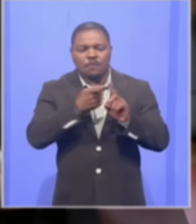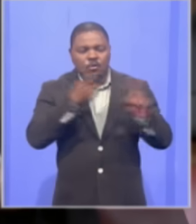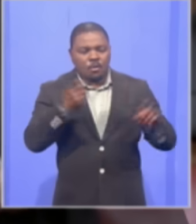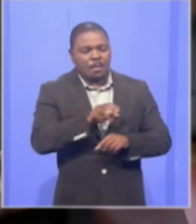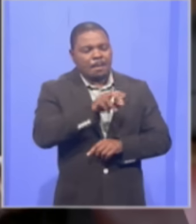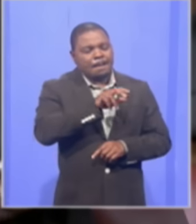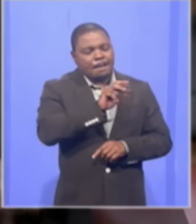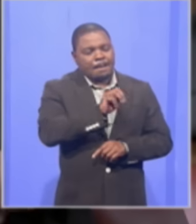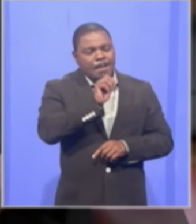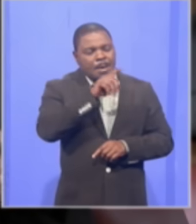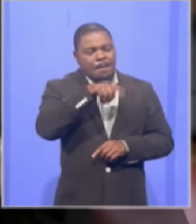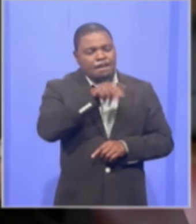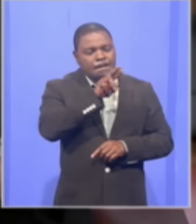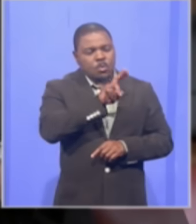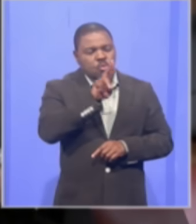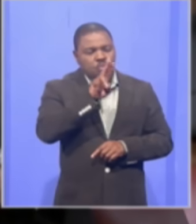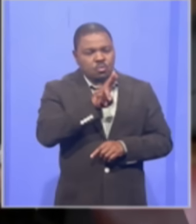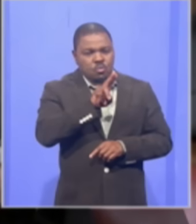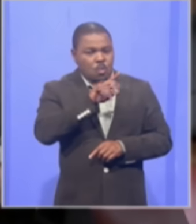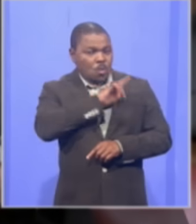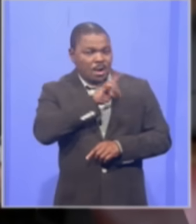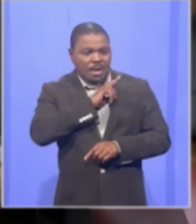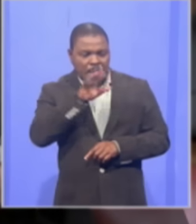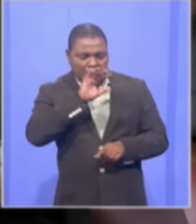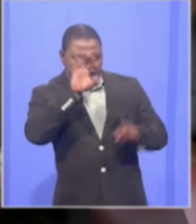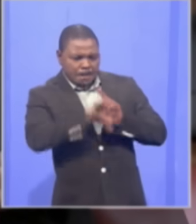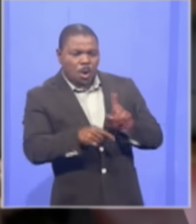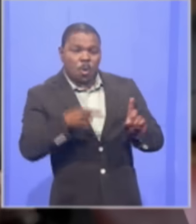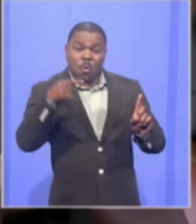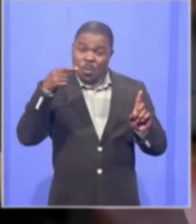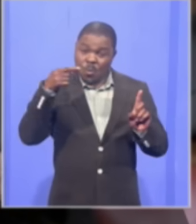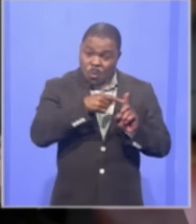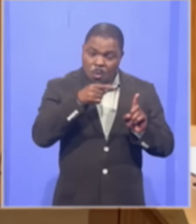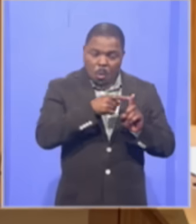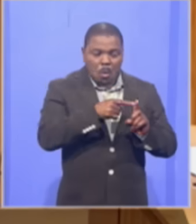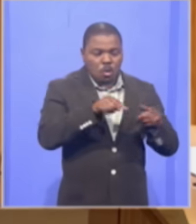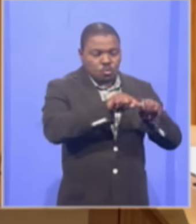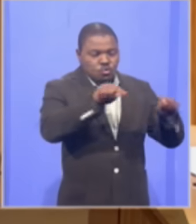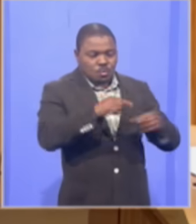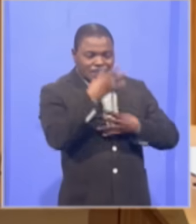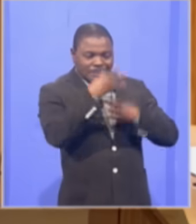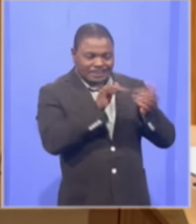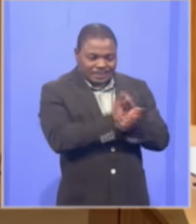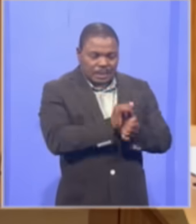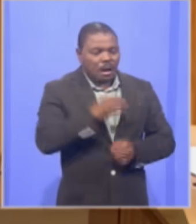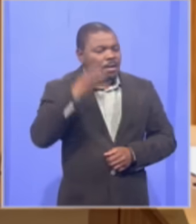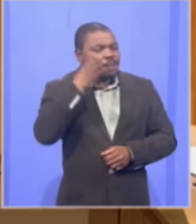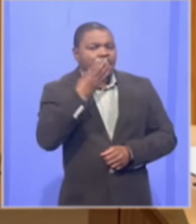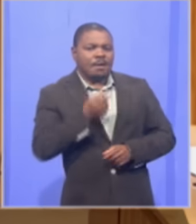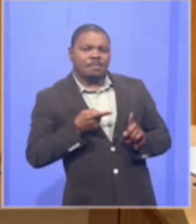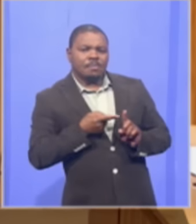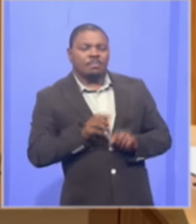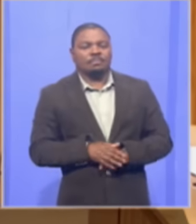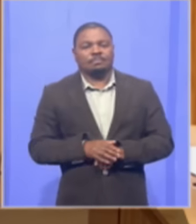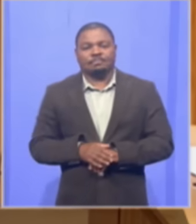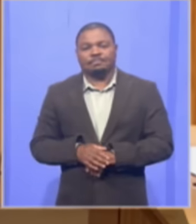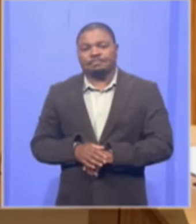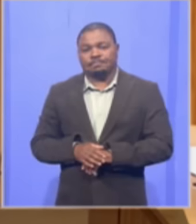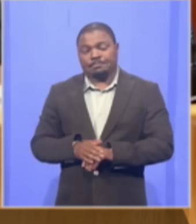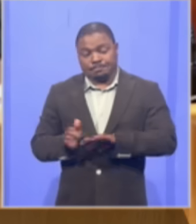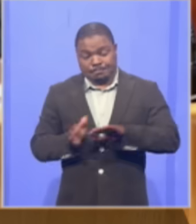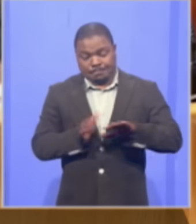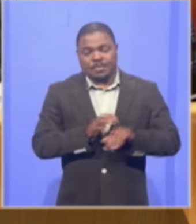Mampuru ka ha a ile a fumanwa a na le mohala phapusing eo a neng a le ho yona. Ditaba di sale mothating ona mokapteini